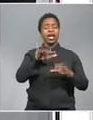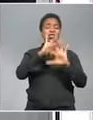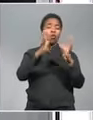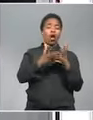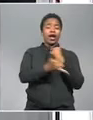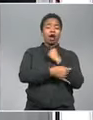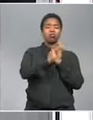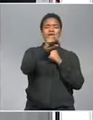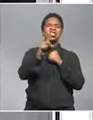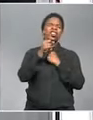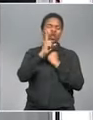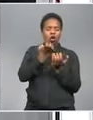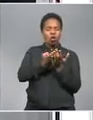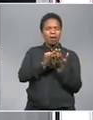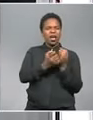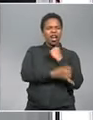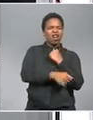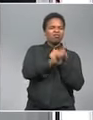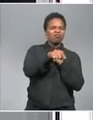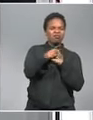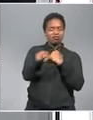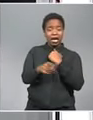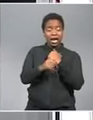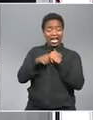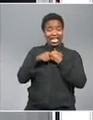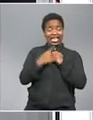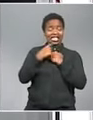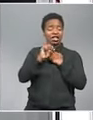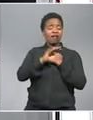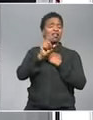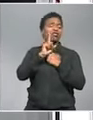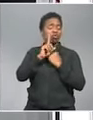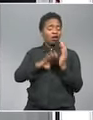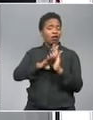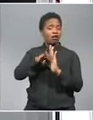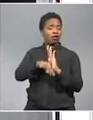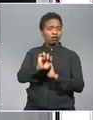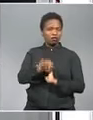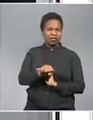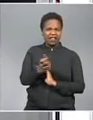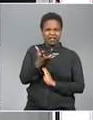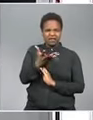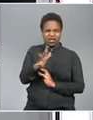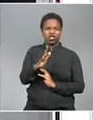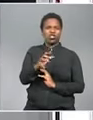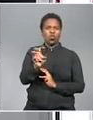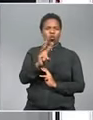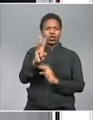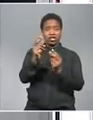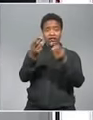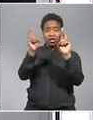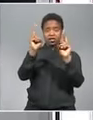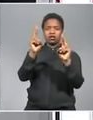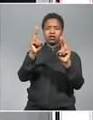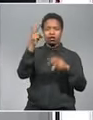the three major ratings agencies holding South Africa on investment grade. I spoke to the Northwest University Business School's